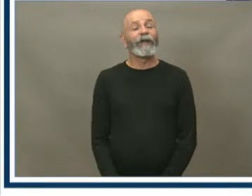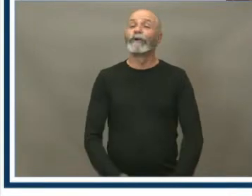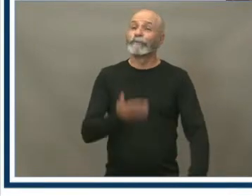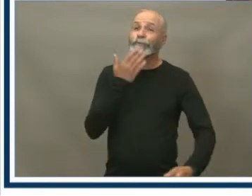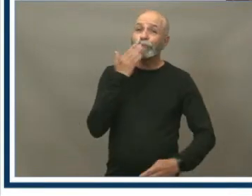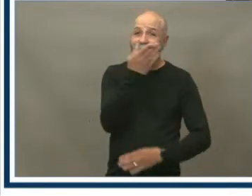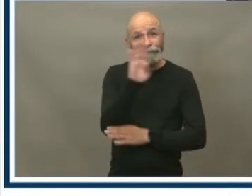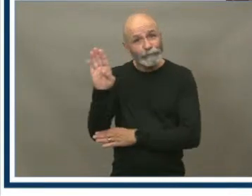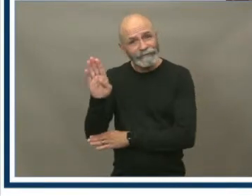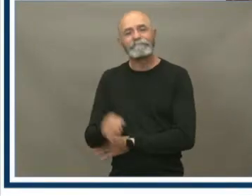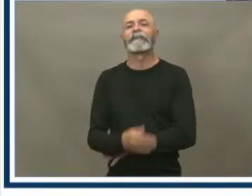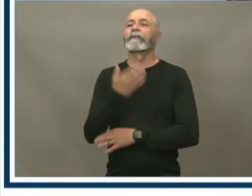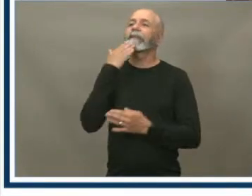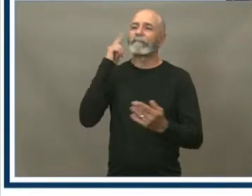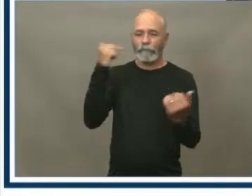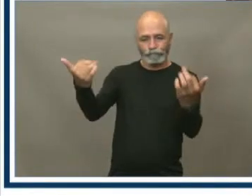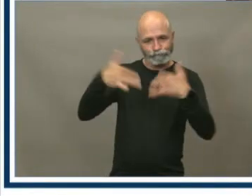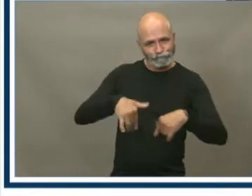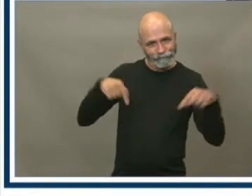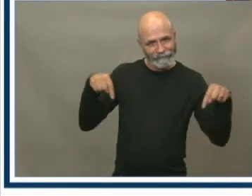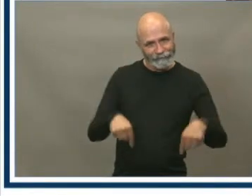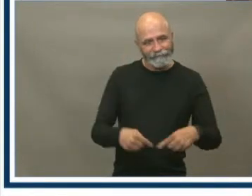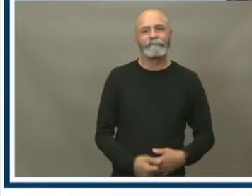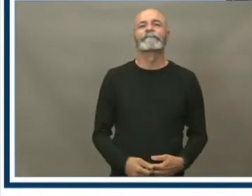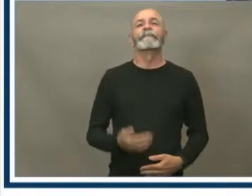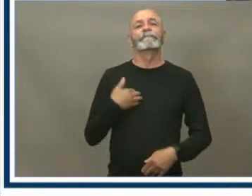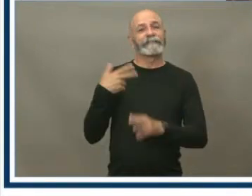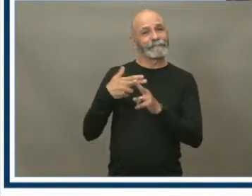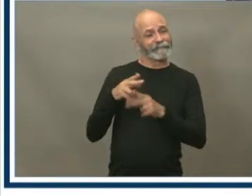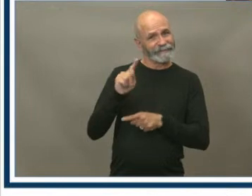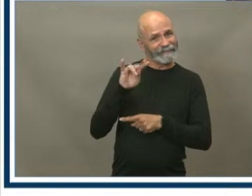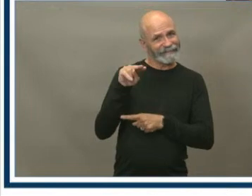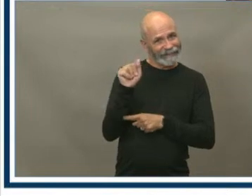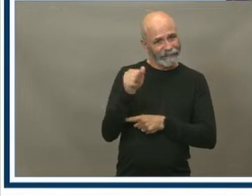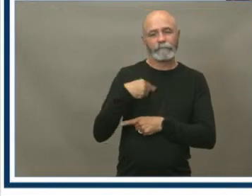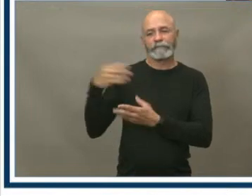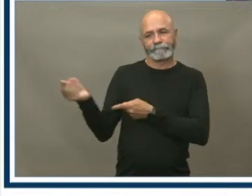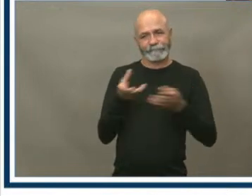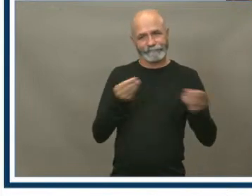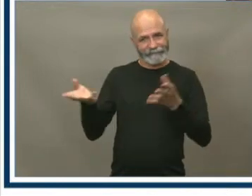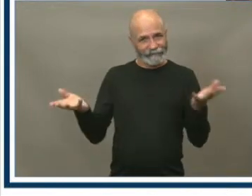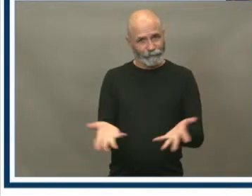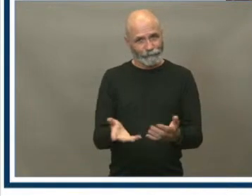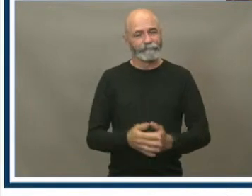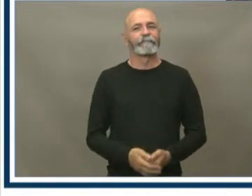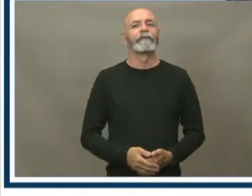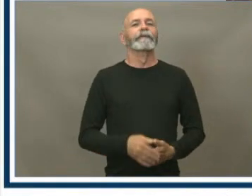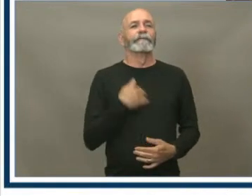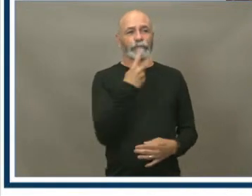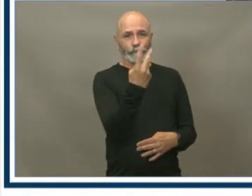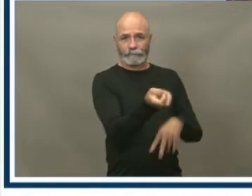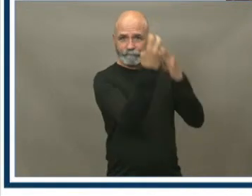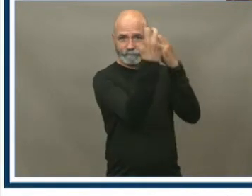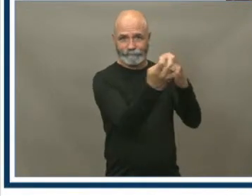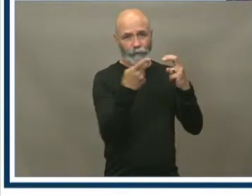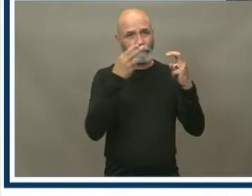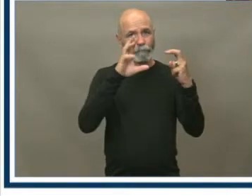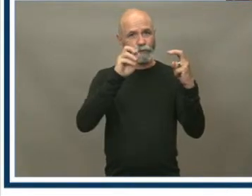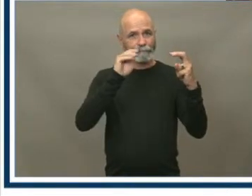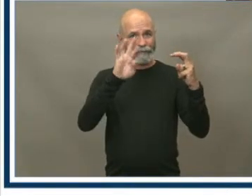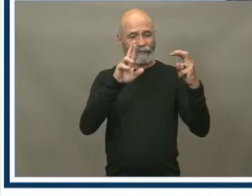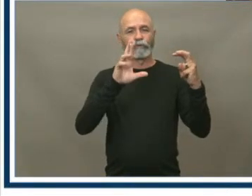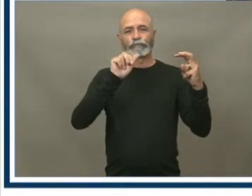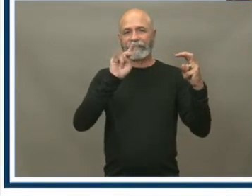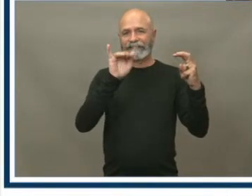Good afternoon and thank you for joining us. My name is Tina Tebow and I will be your moderator for today's briefing. Joining us today, the Honourable Ian Rankin, Premier of the Province of